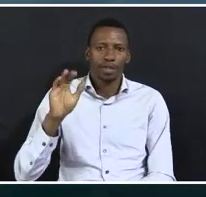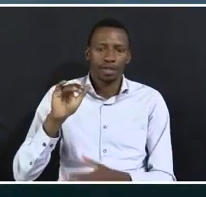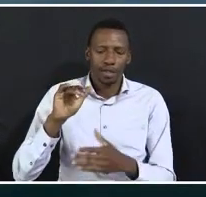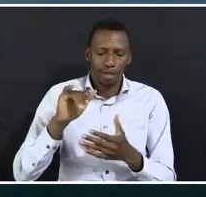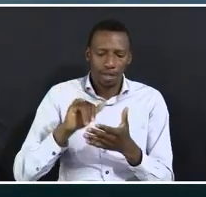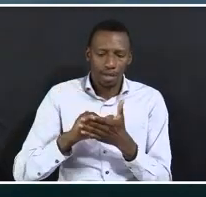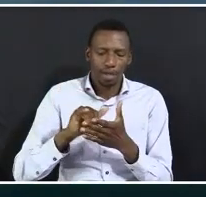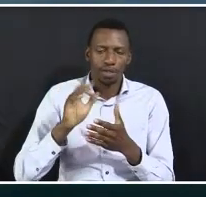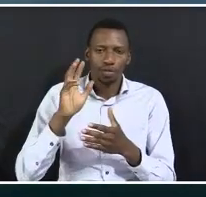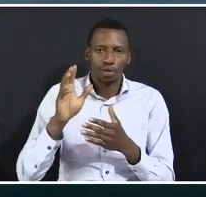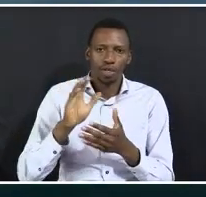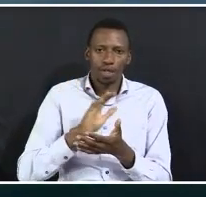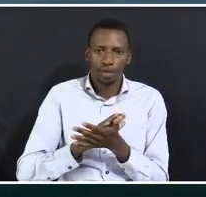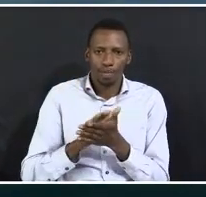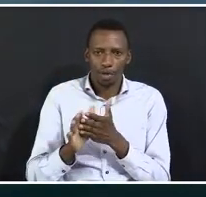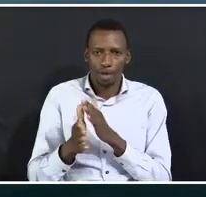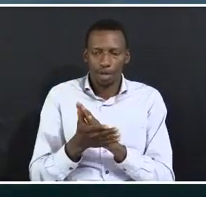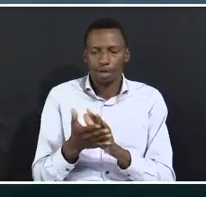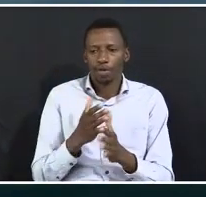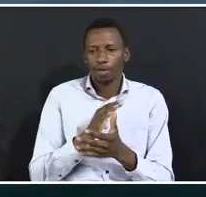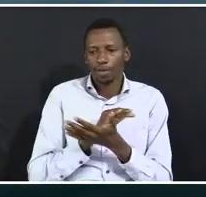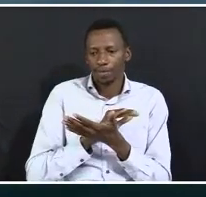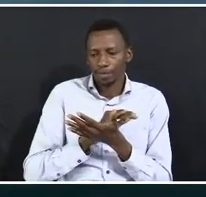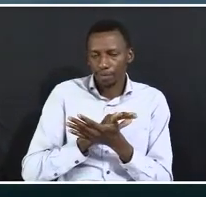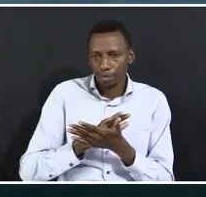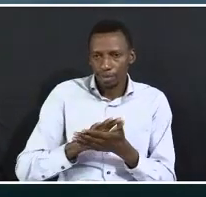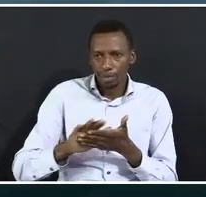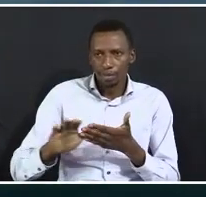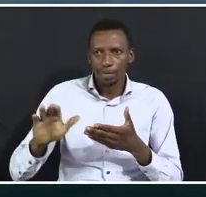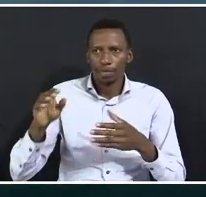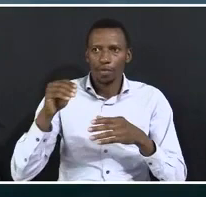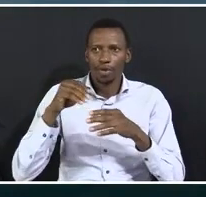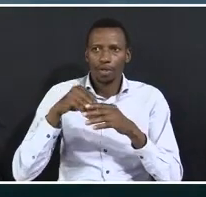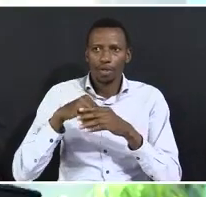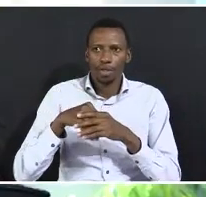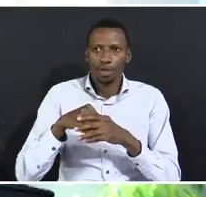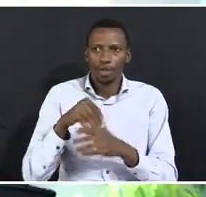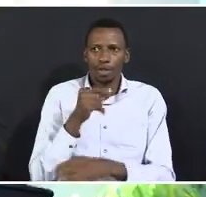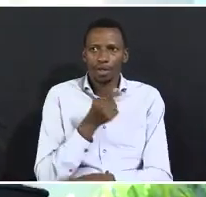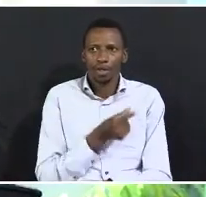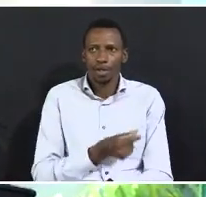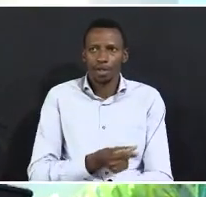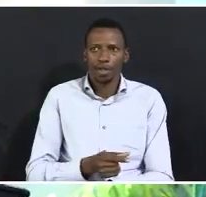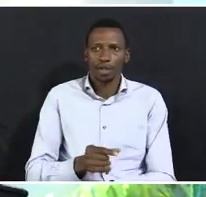grace that will pardon and cleanse,